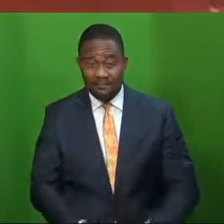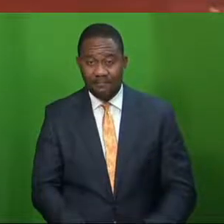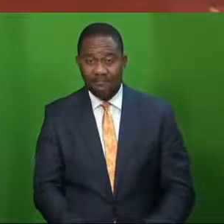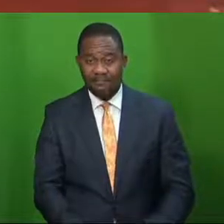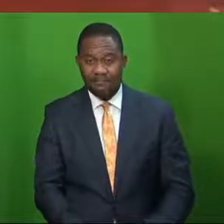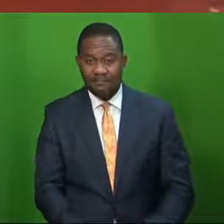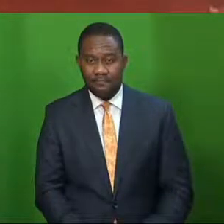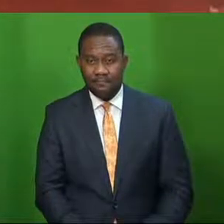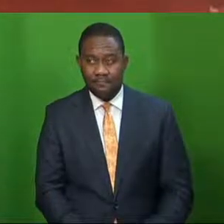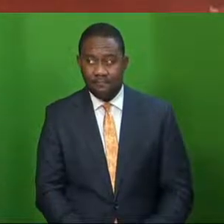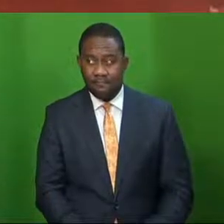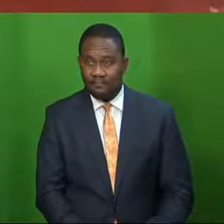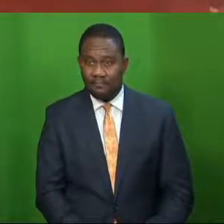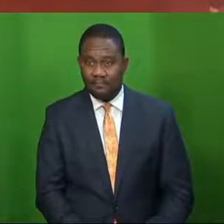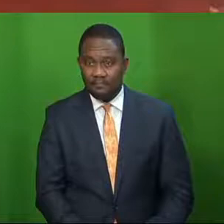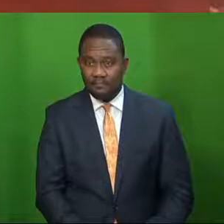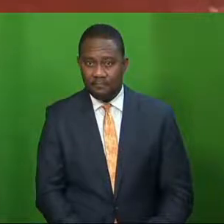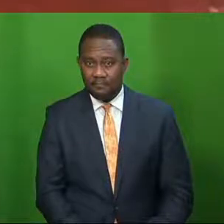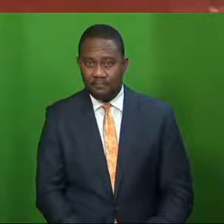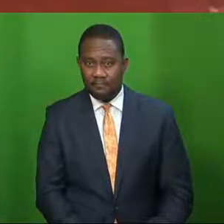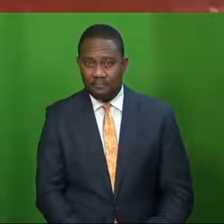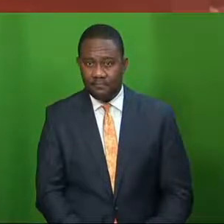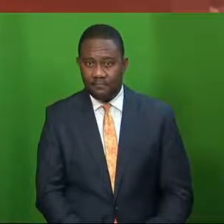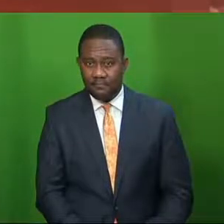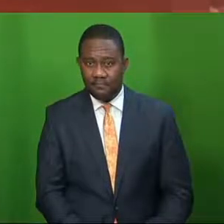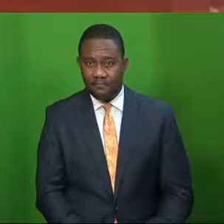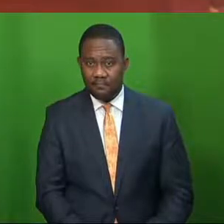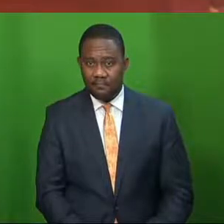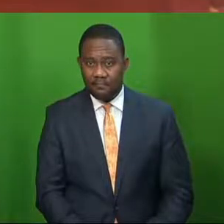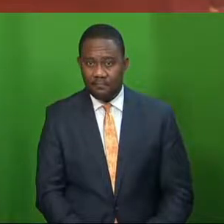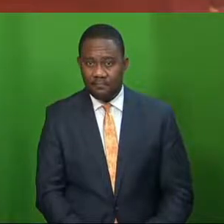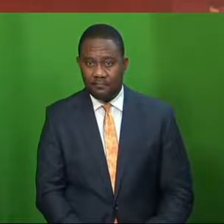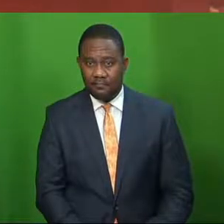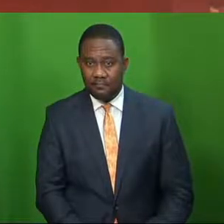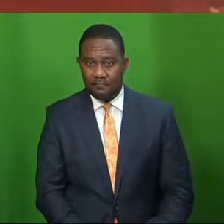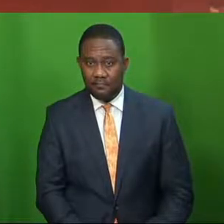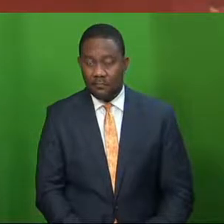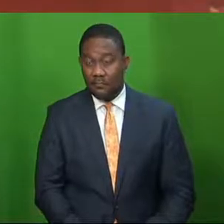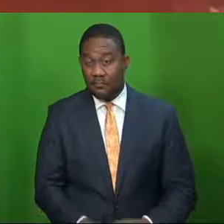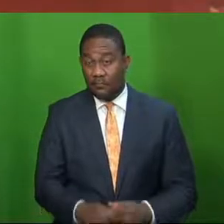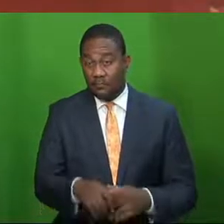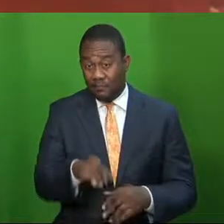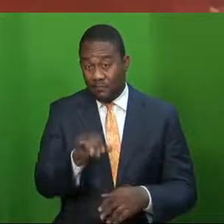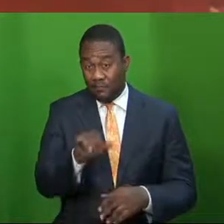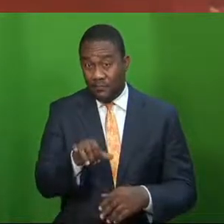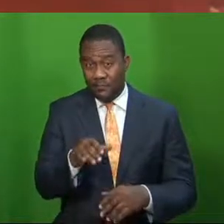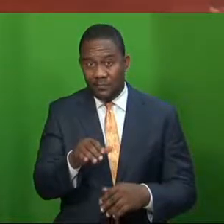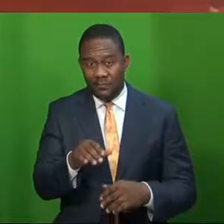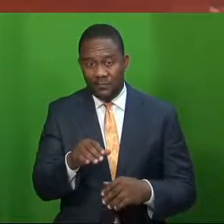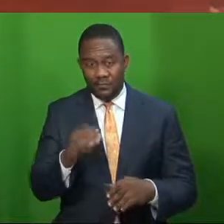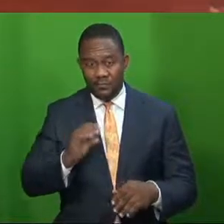orders is adopted by the House, that committee will stand dissolved.